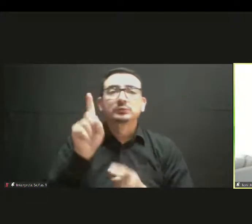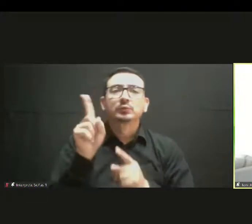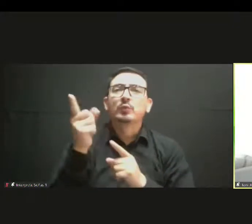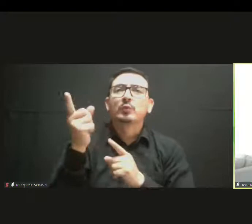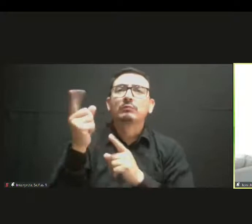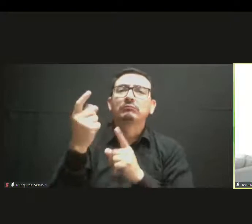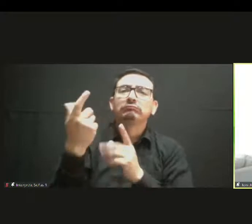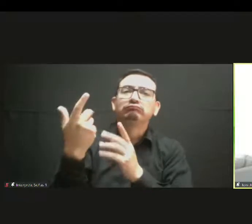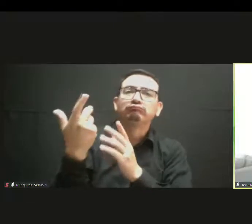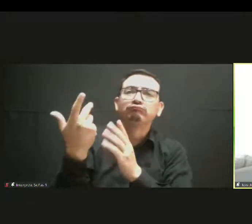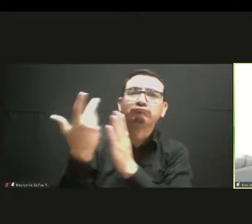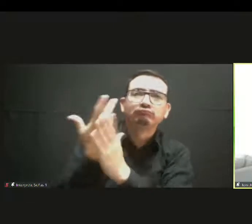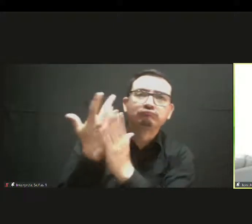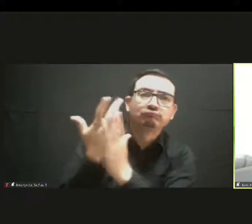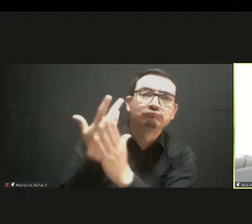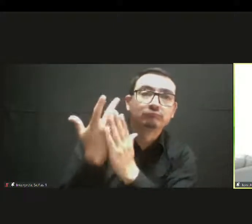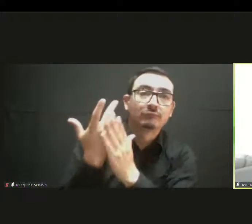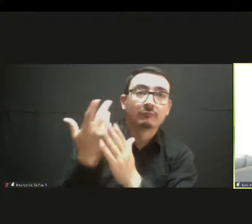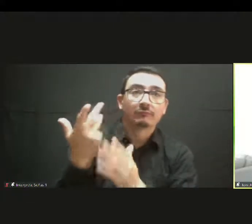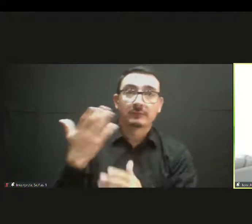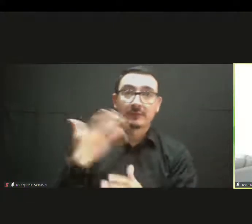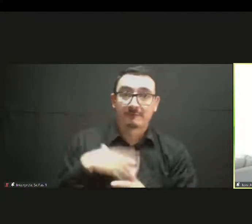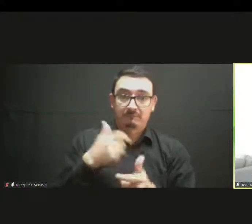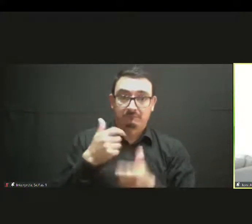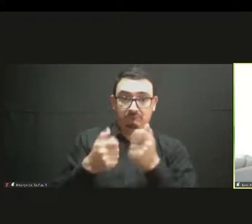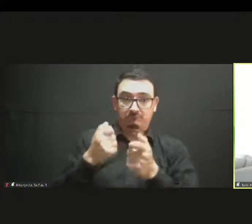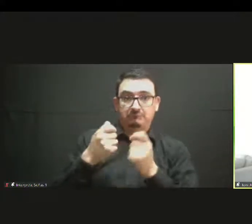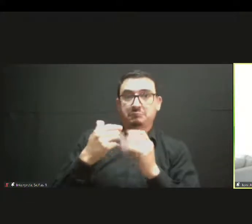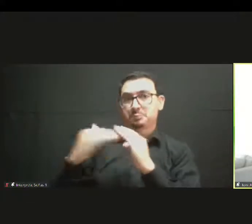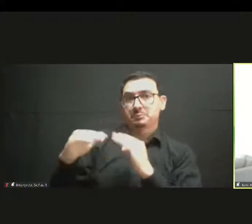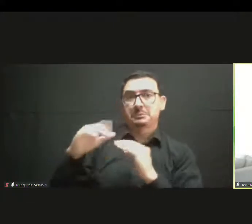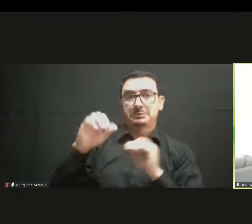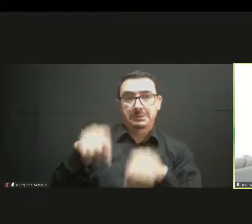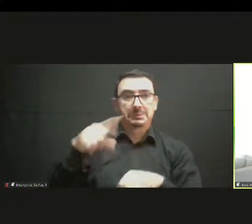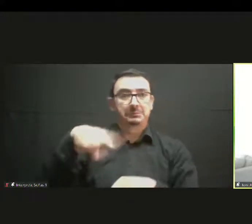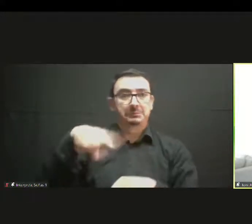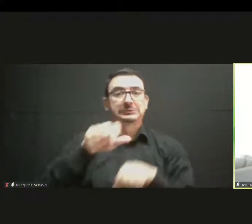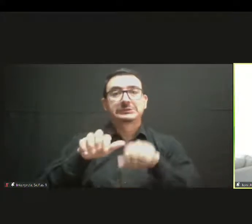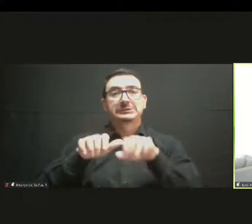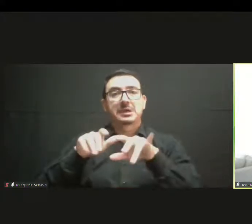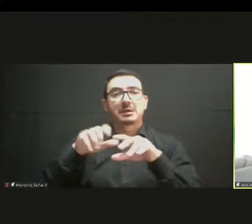the over the platform. Thank you.